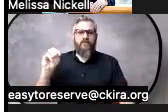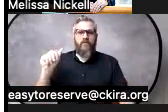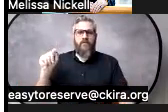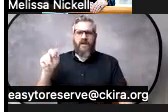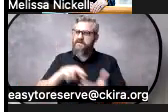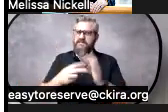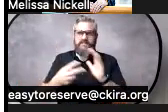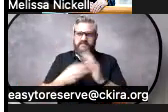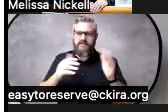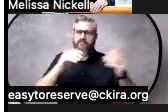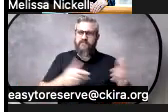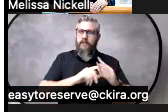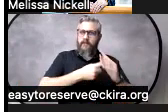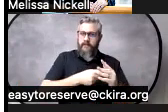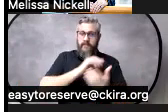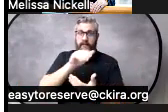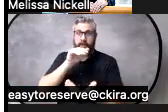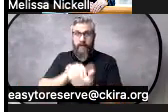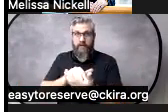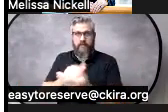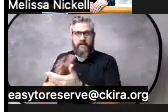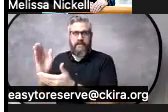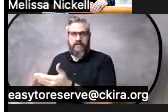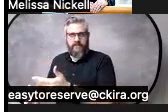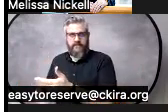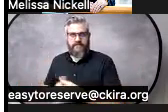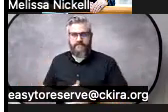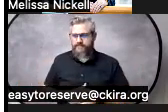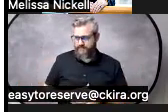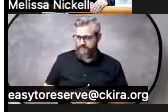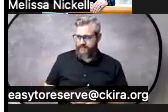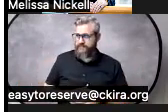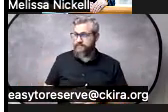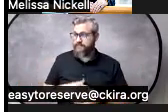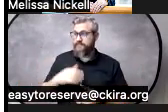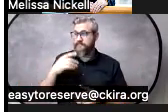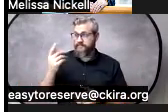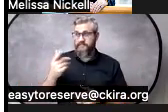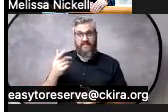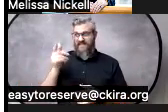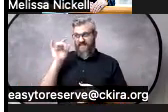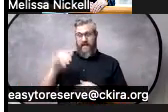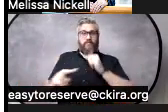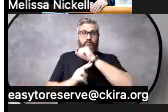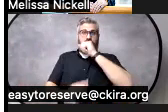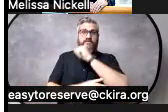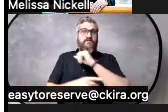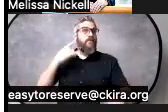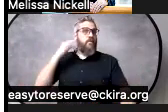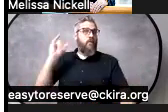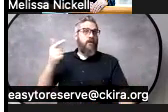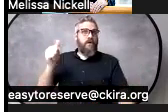or a beginning, a middle, and an end. Shown is the Golden Gate Bridge. This picture is a